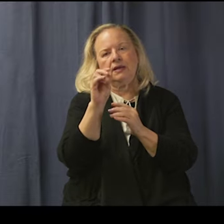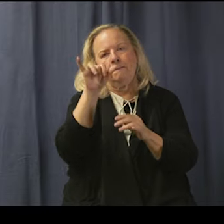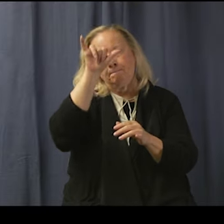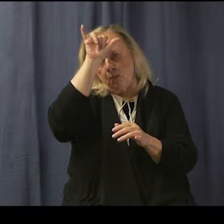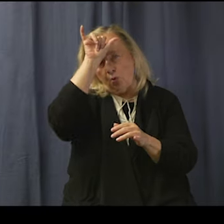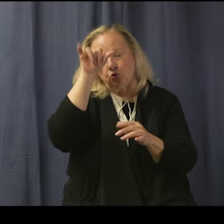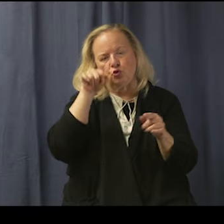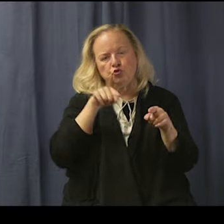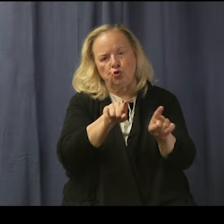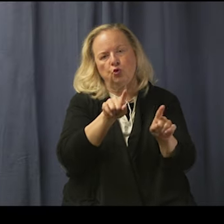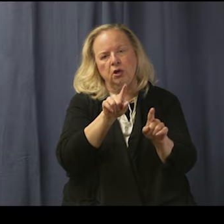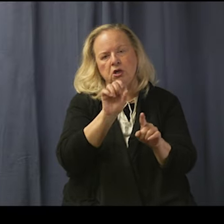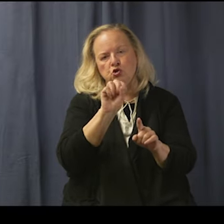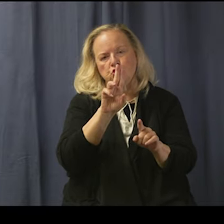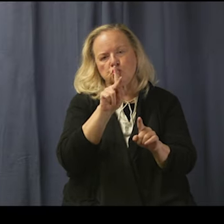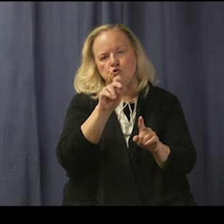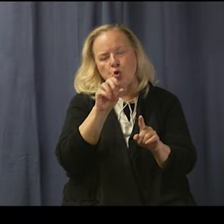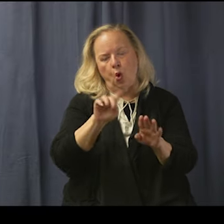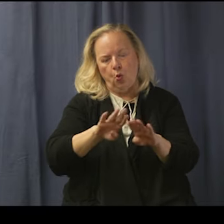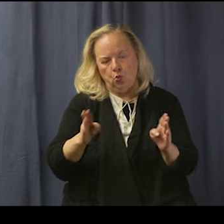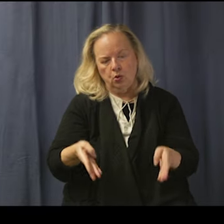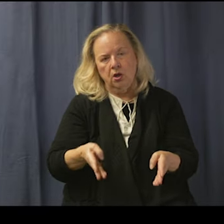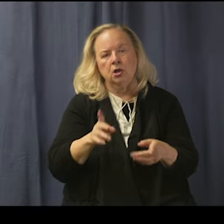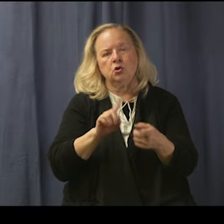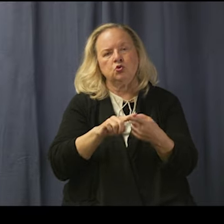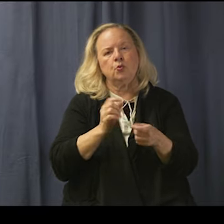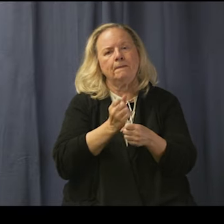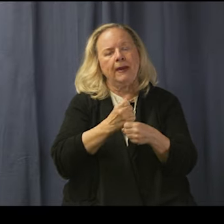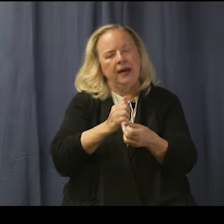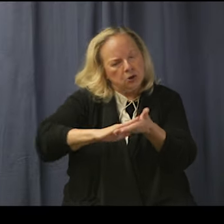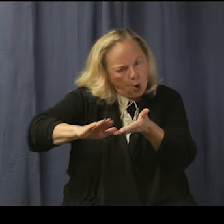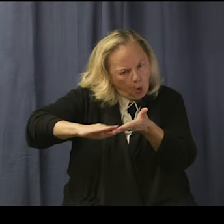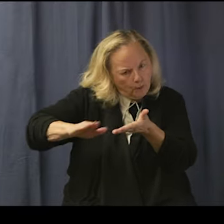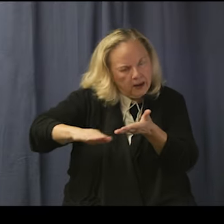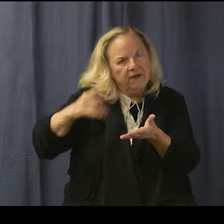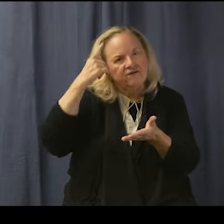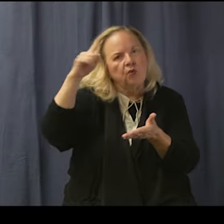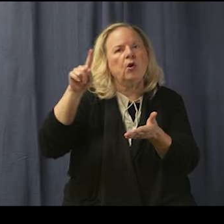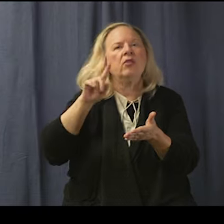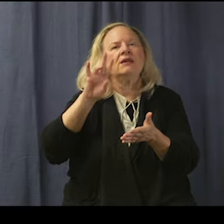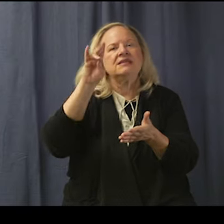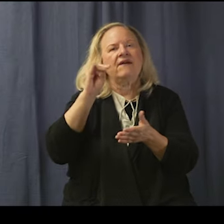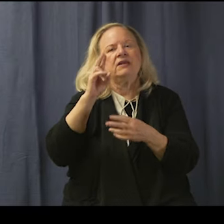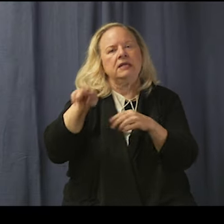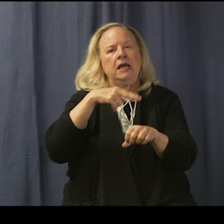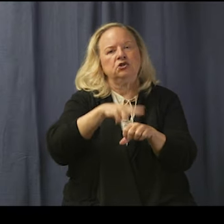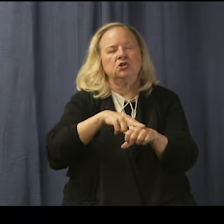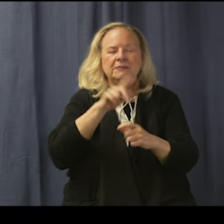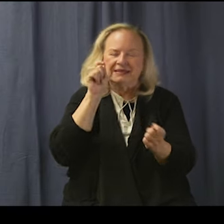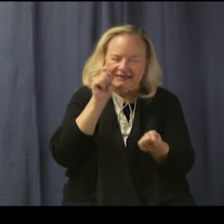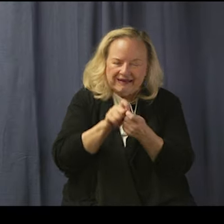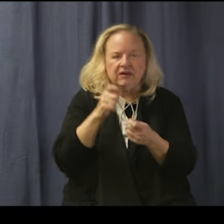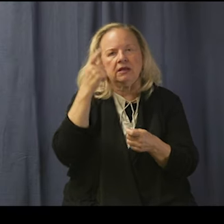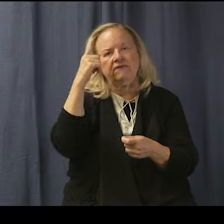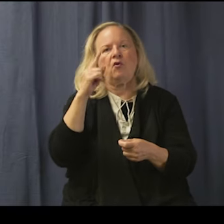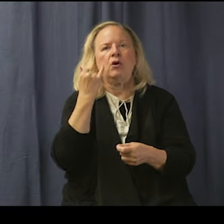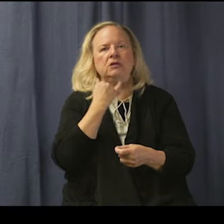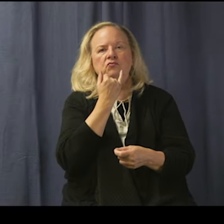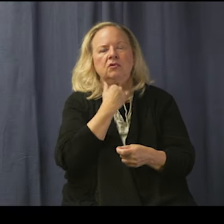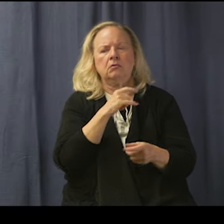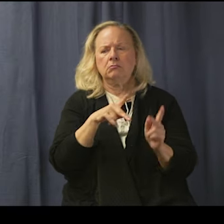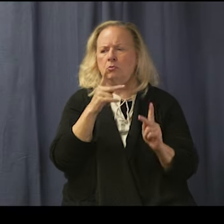during Sukkot to make atonement for the 70 nations. So this is specifically an event for Israel.